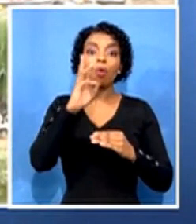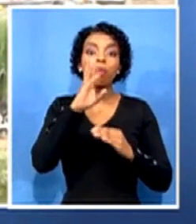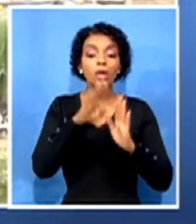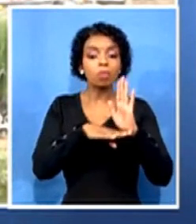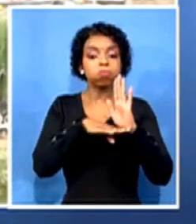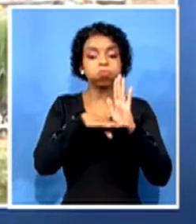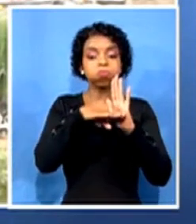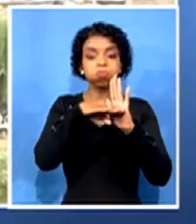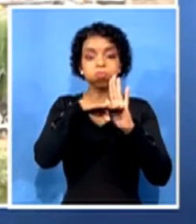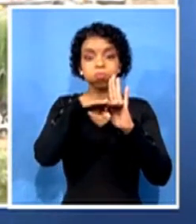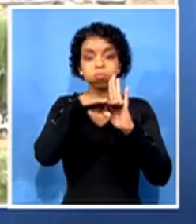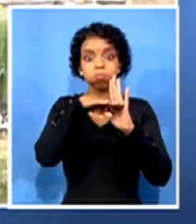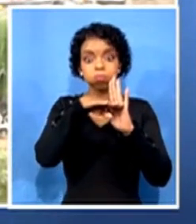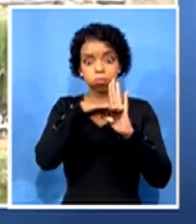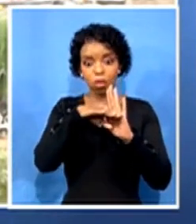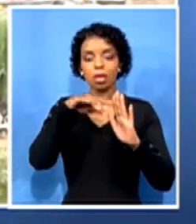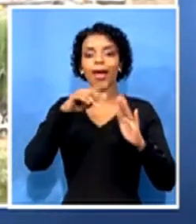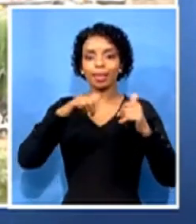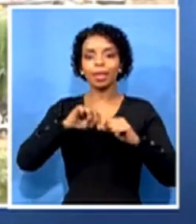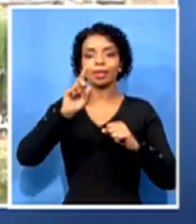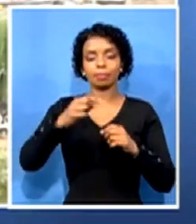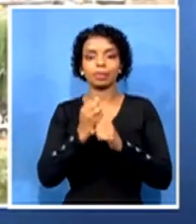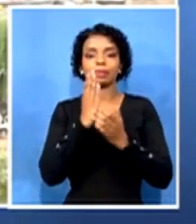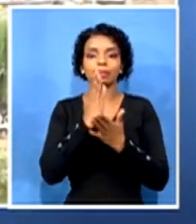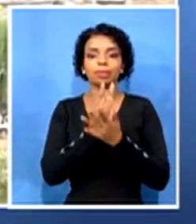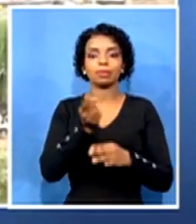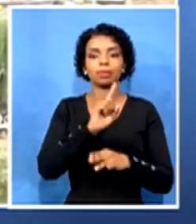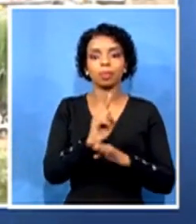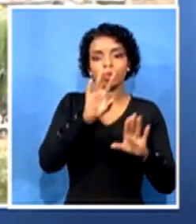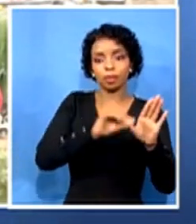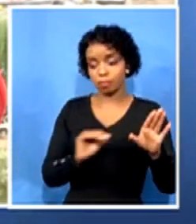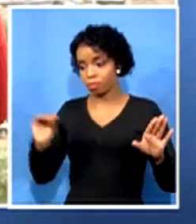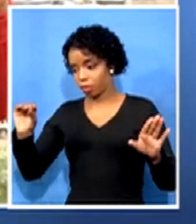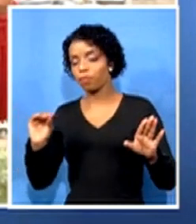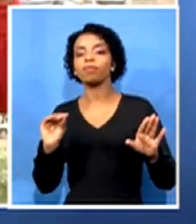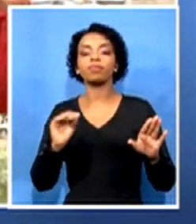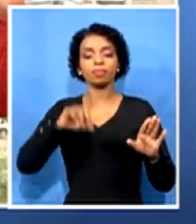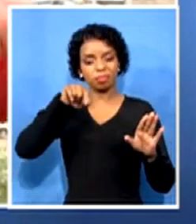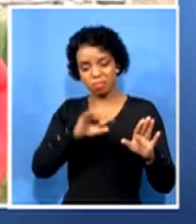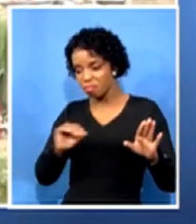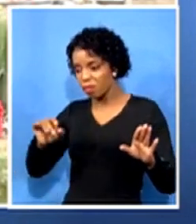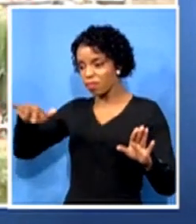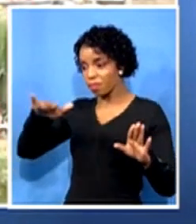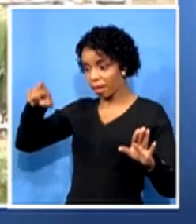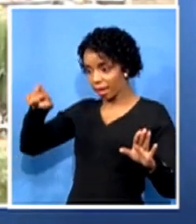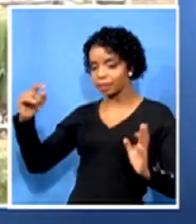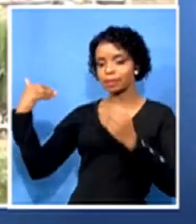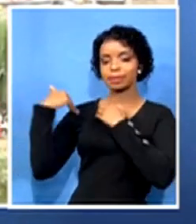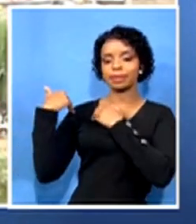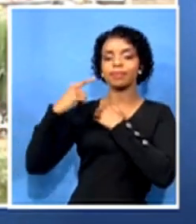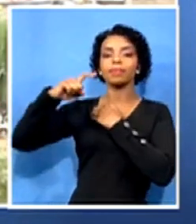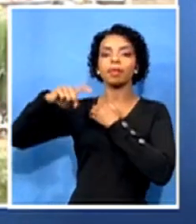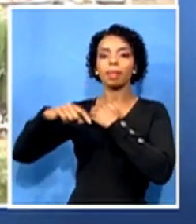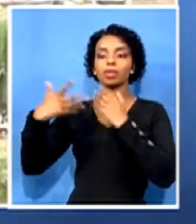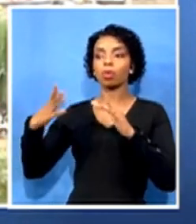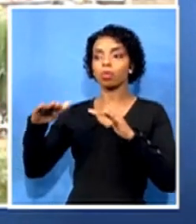should ensure that they evacuate themselves, remove themselves to the nearest place of safety or a higher ground. And Tabiso, she was